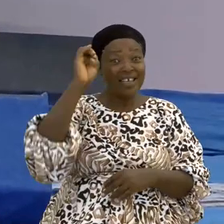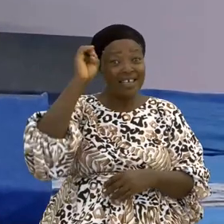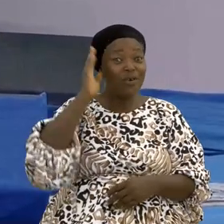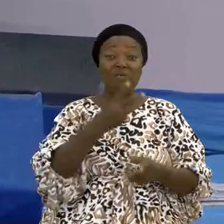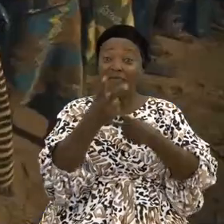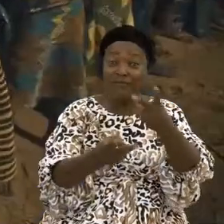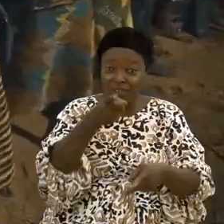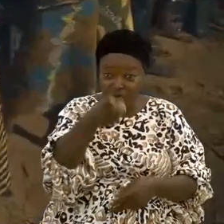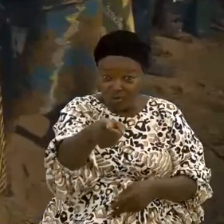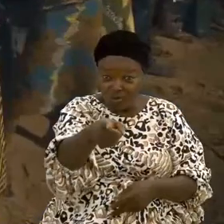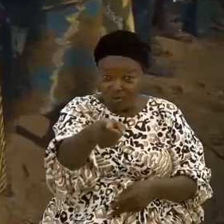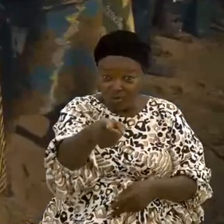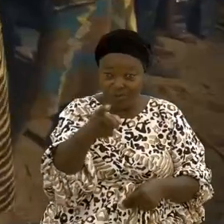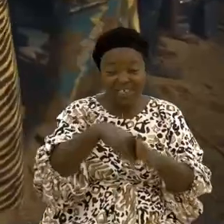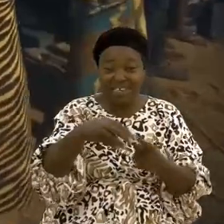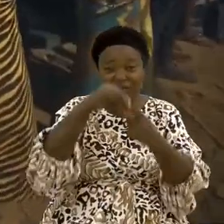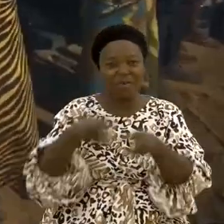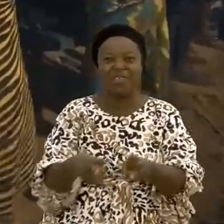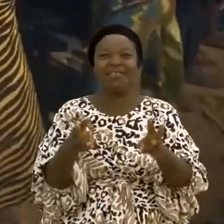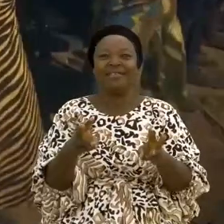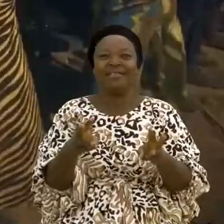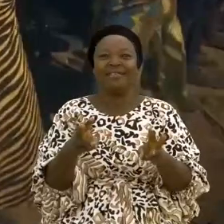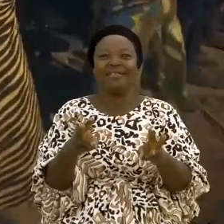in a special way.